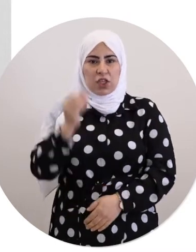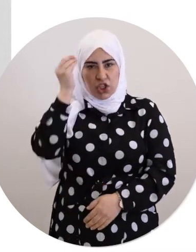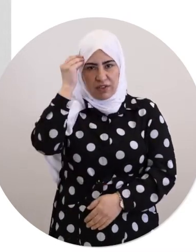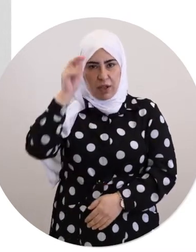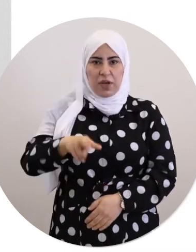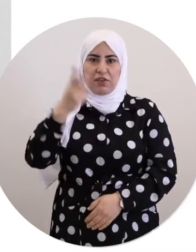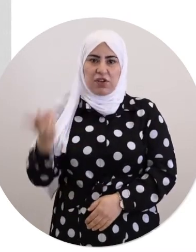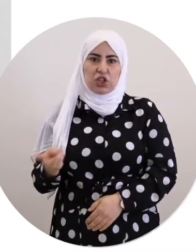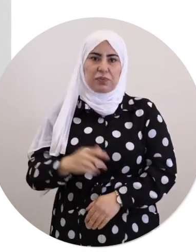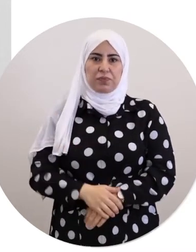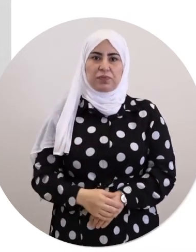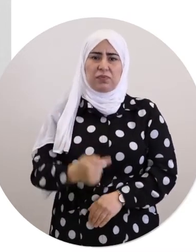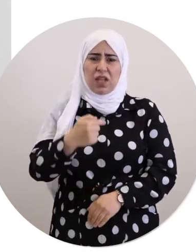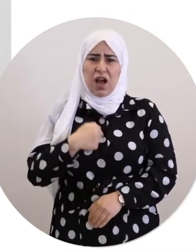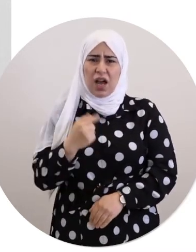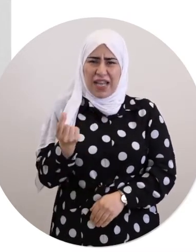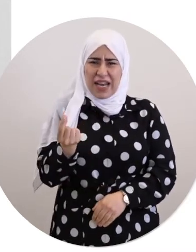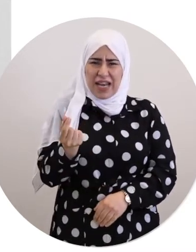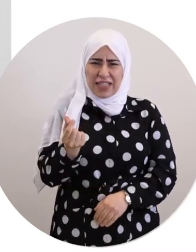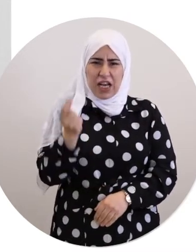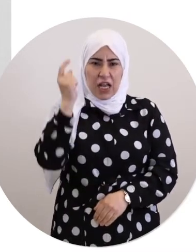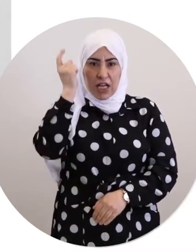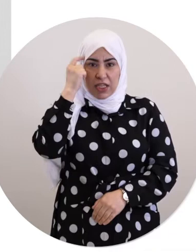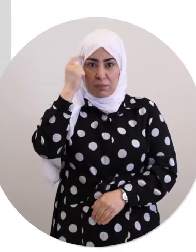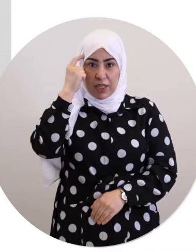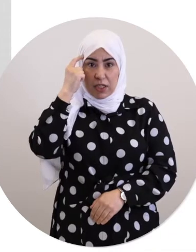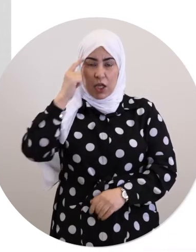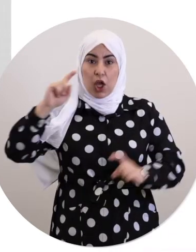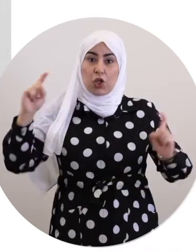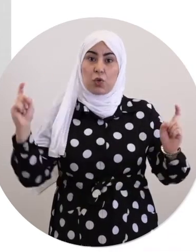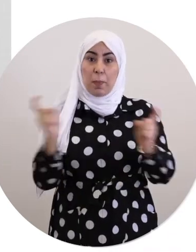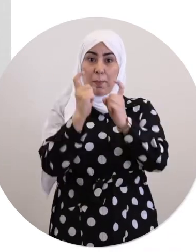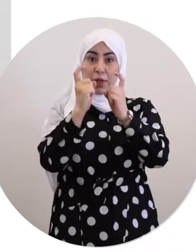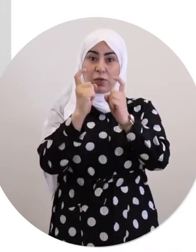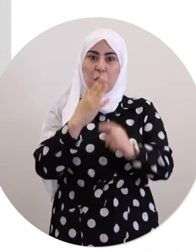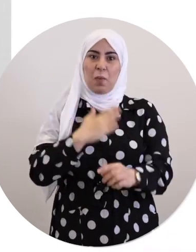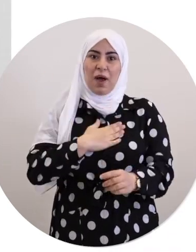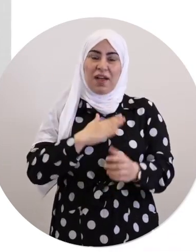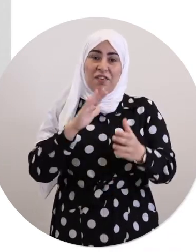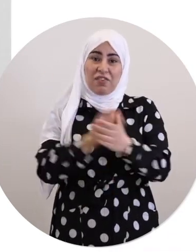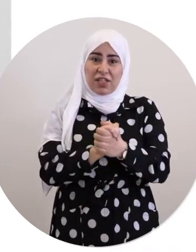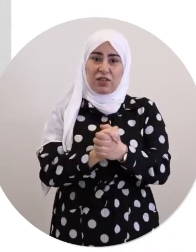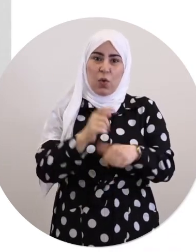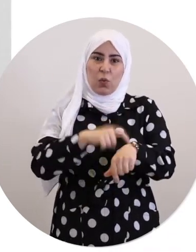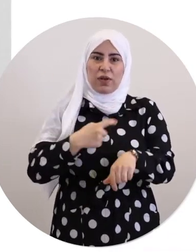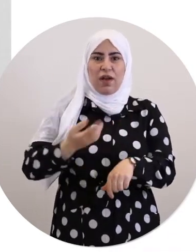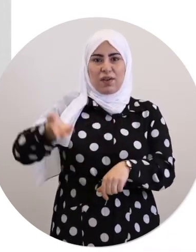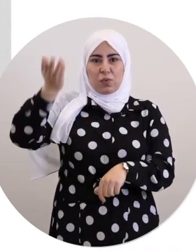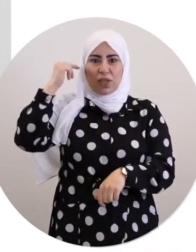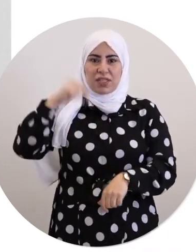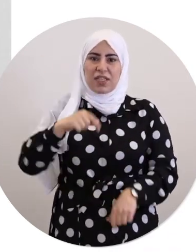inversion. I little expected to bump into my classmate when I was in Dubai.